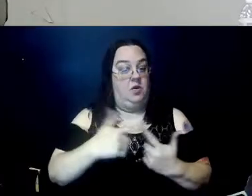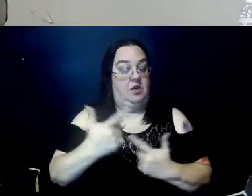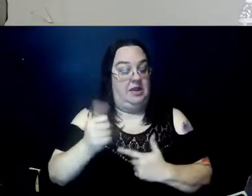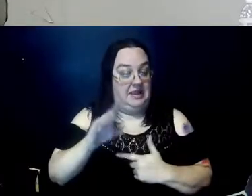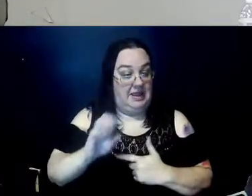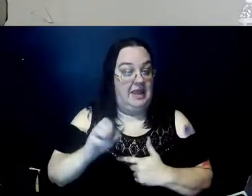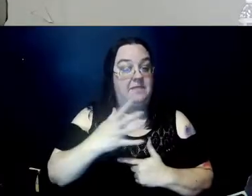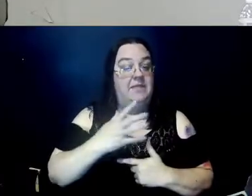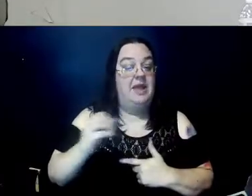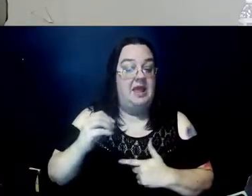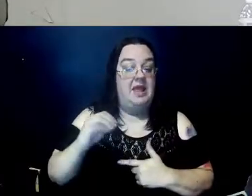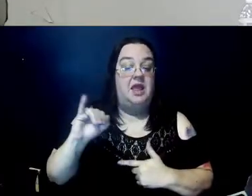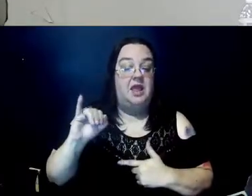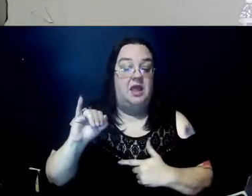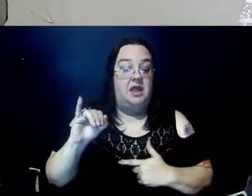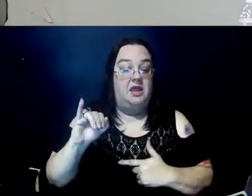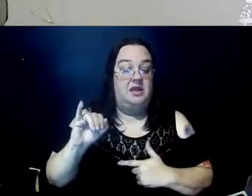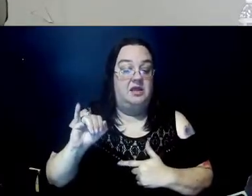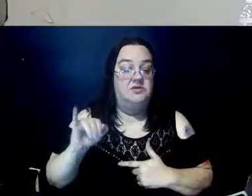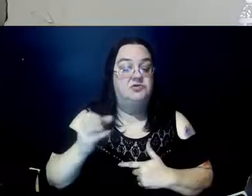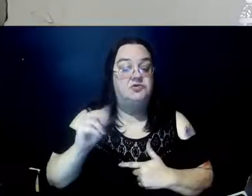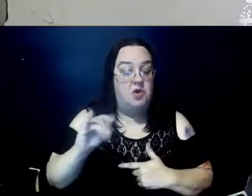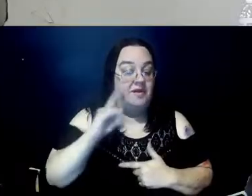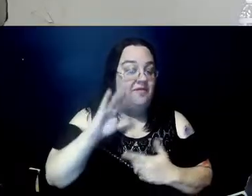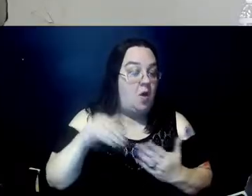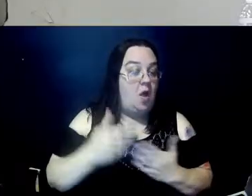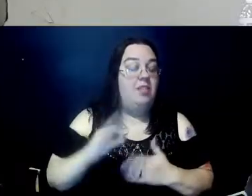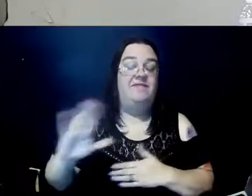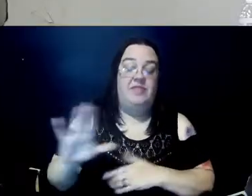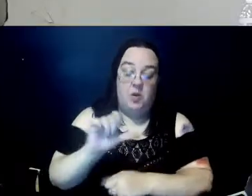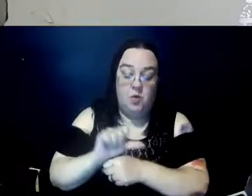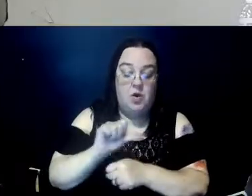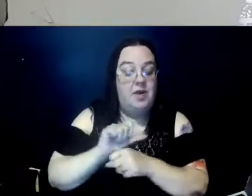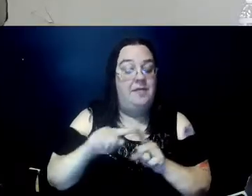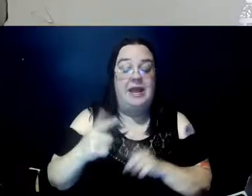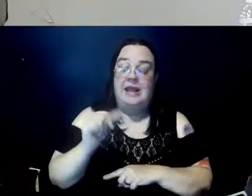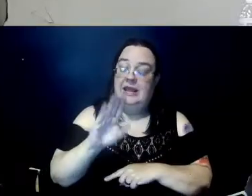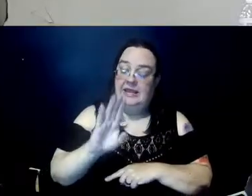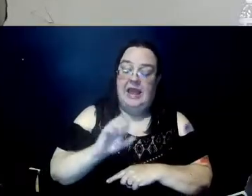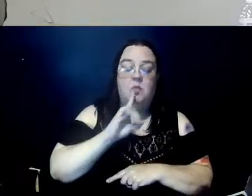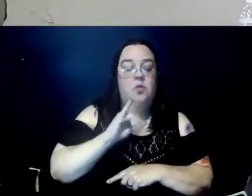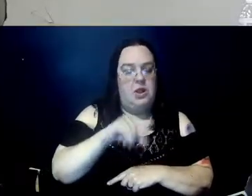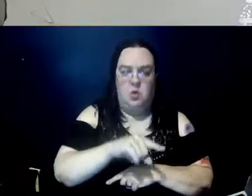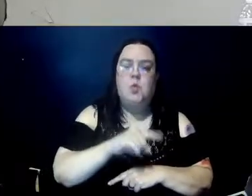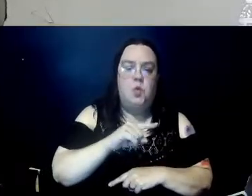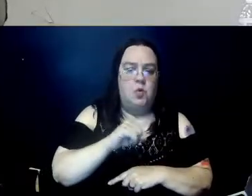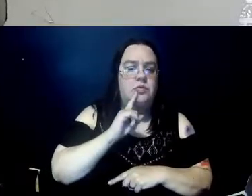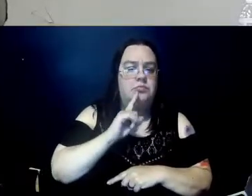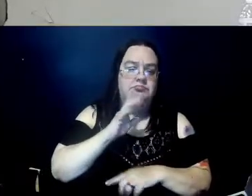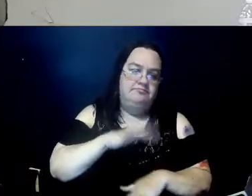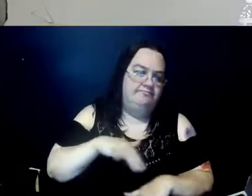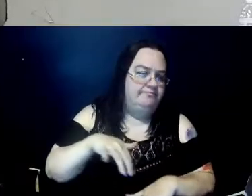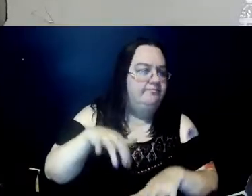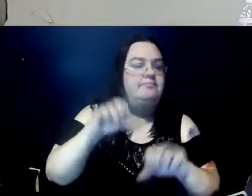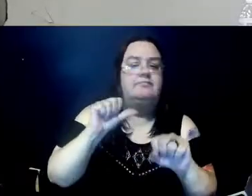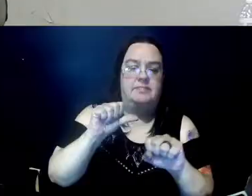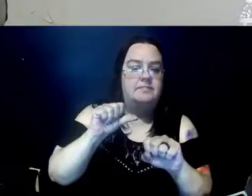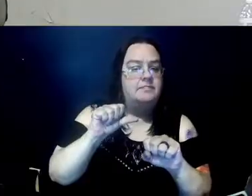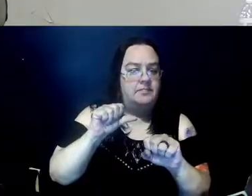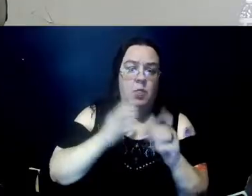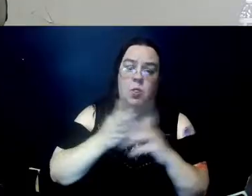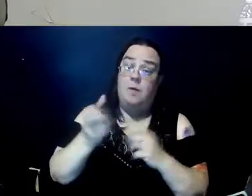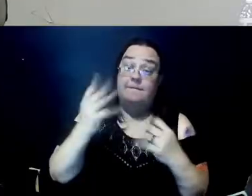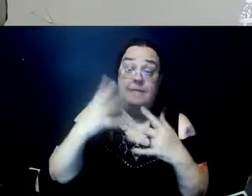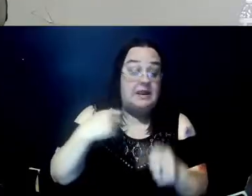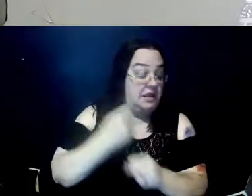and Joni for all their work, but Gabe, you really stepped up here over many years, so